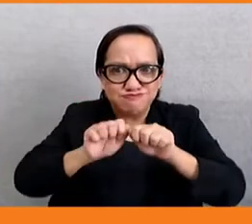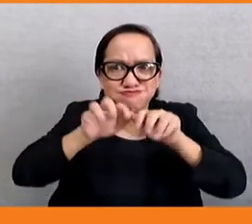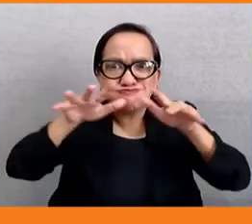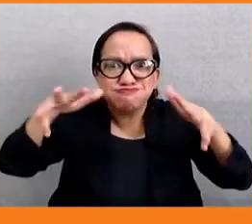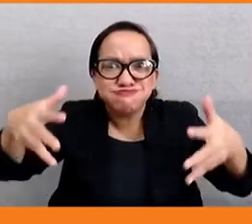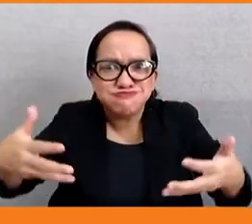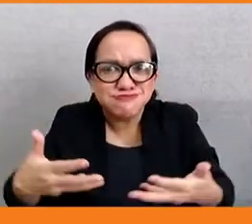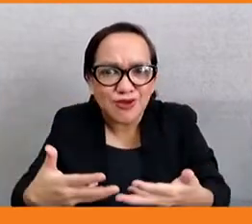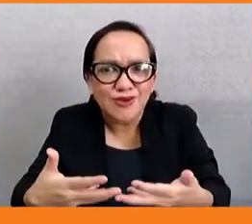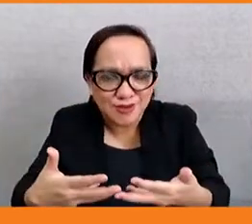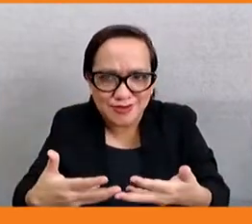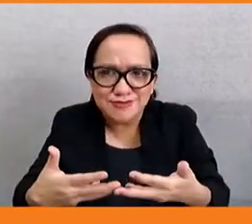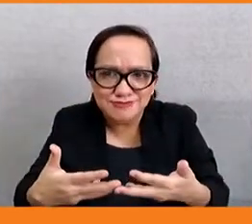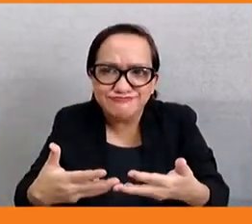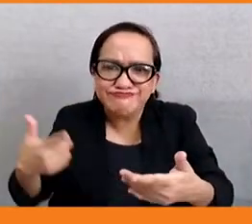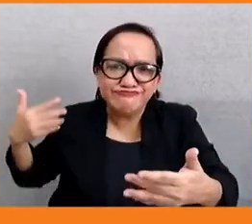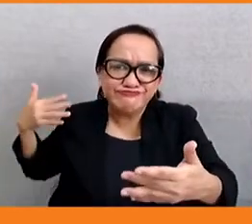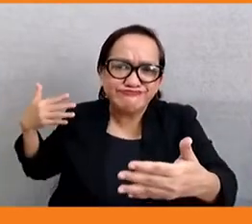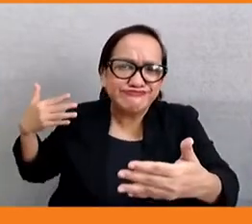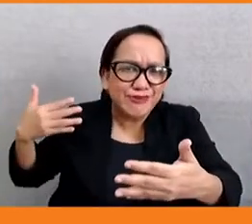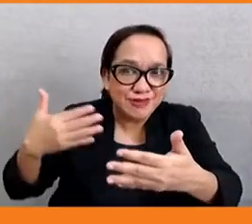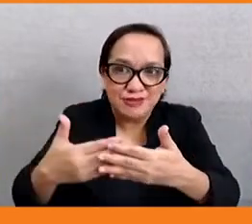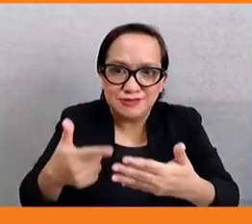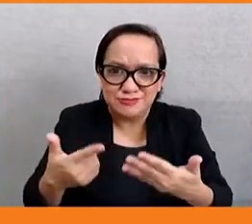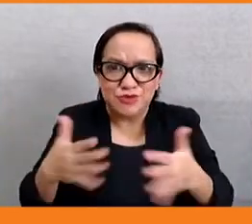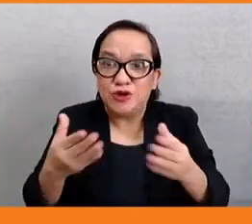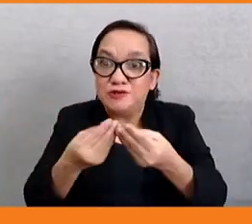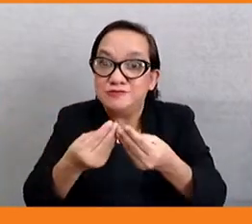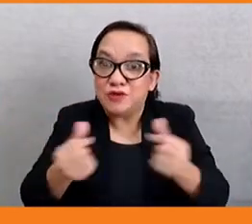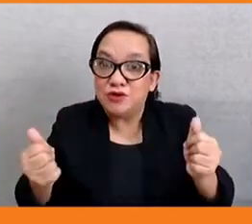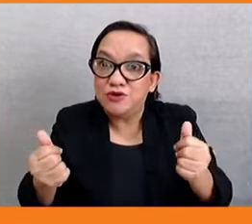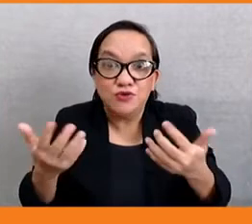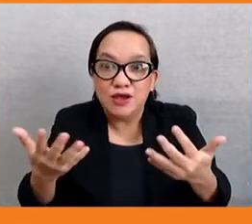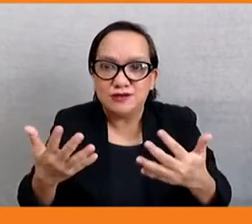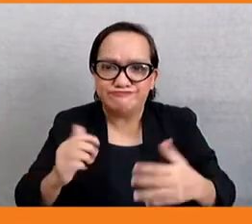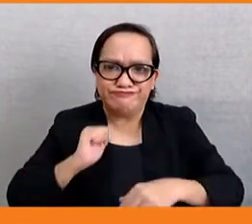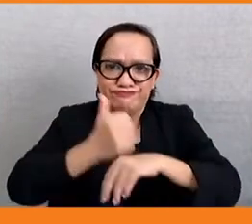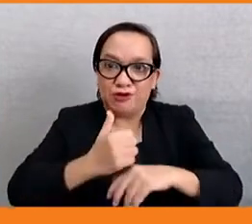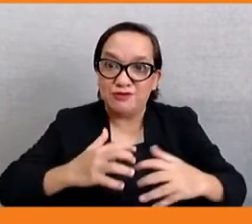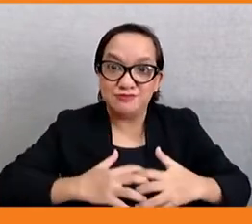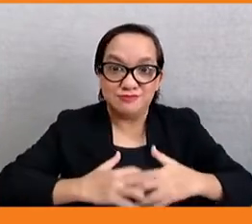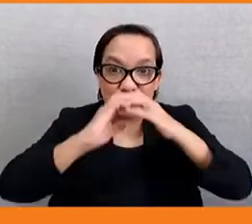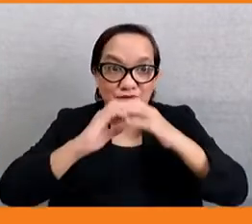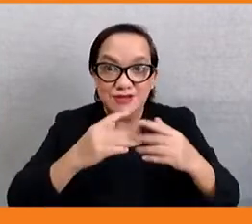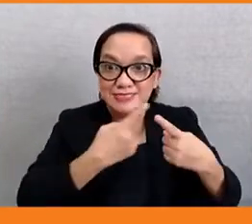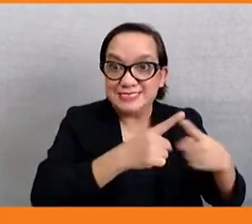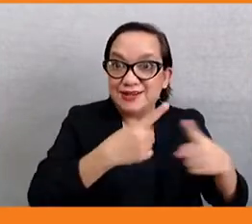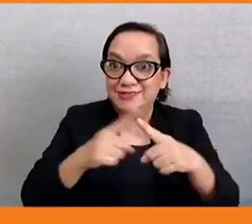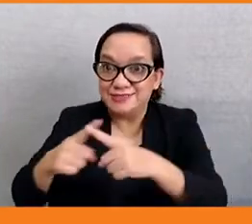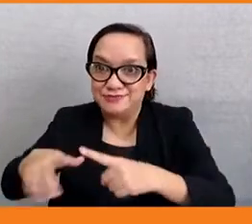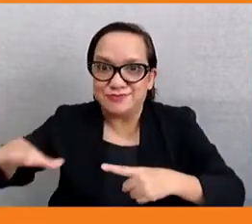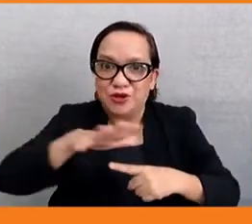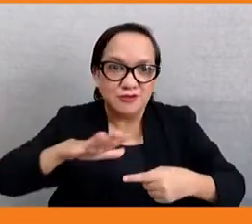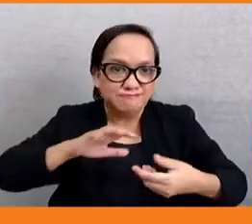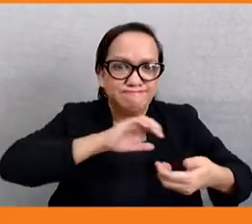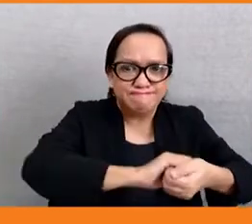committed to honest and constructive engagement by stakeholders like you in our policy dialogue and implementation